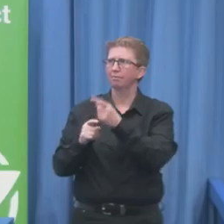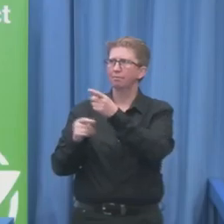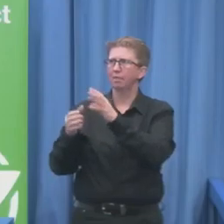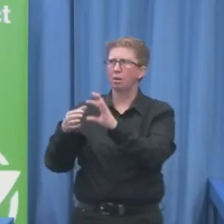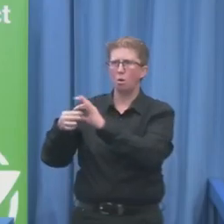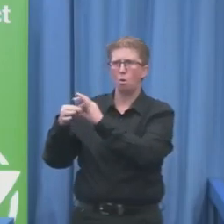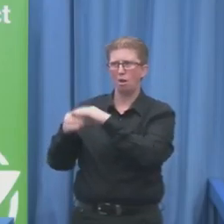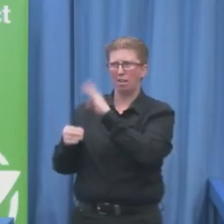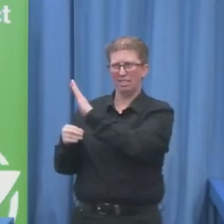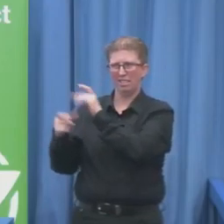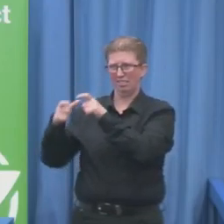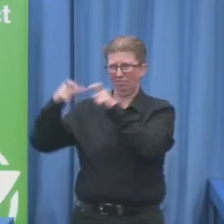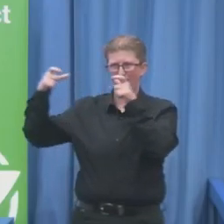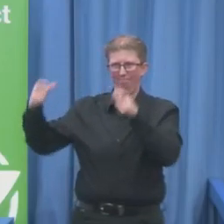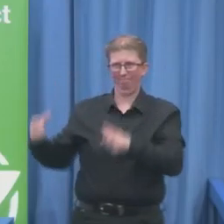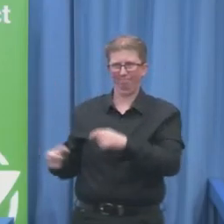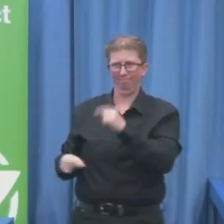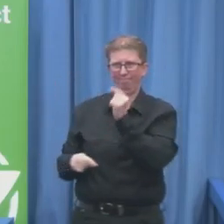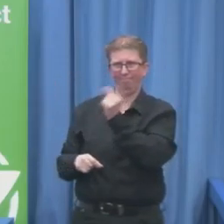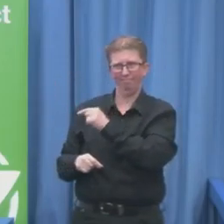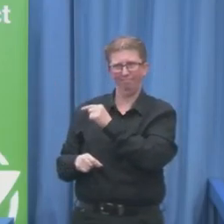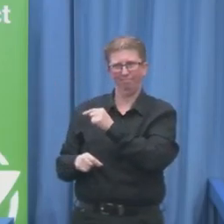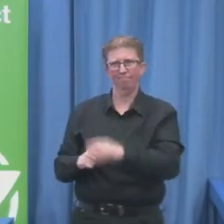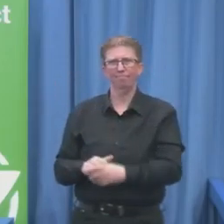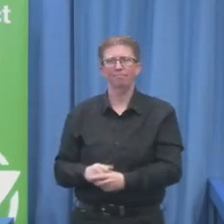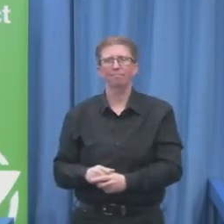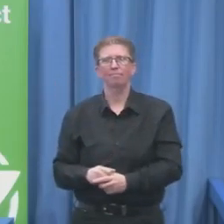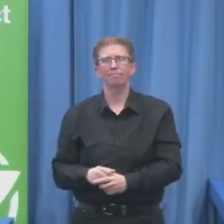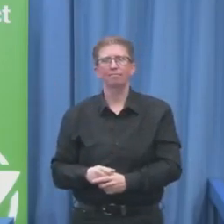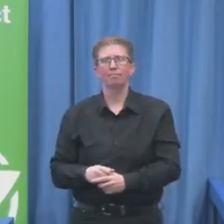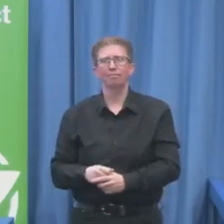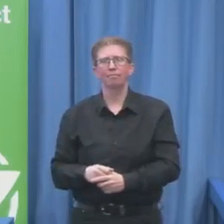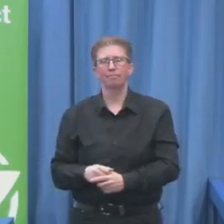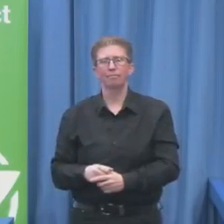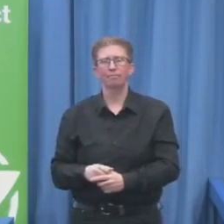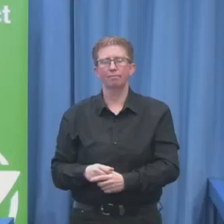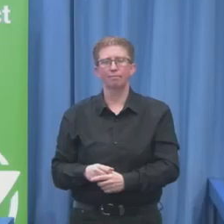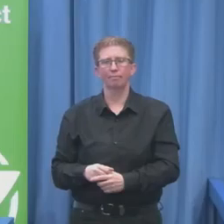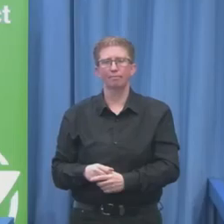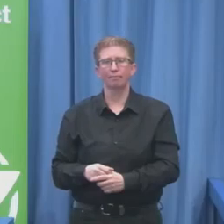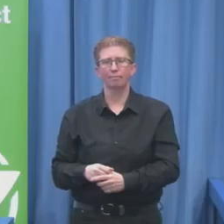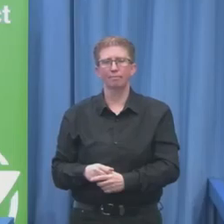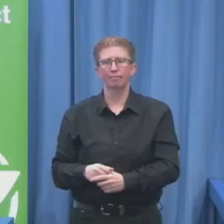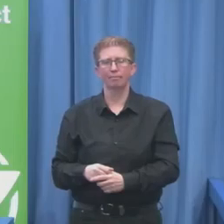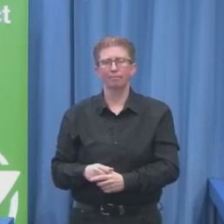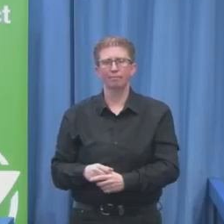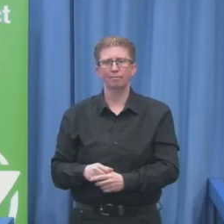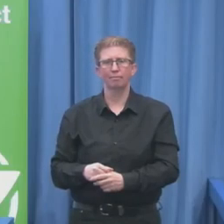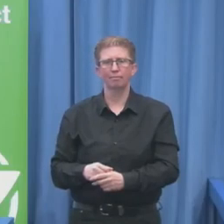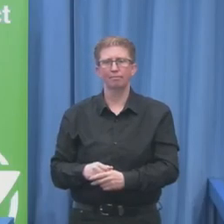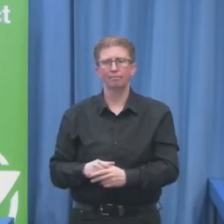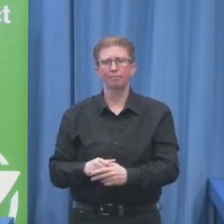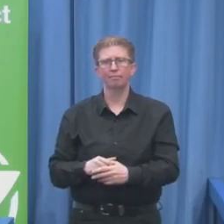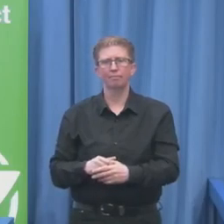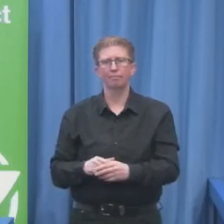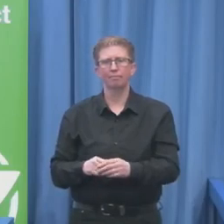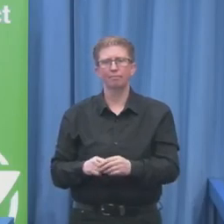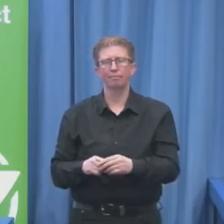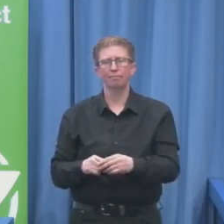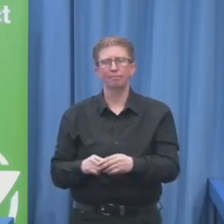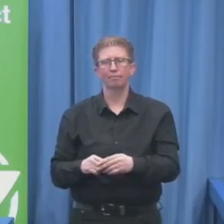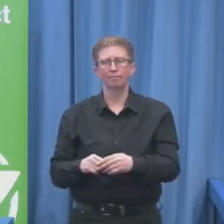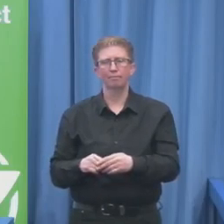the people that they're supporting. And I just wondered if any of the panelists had a reaction or a strategy for dealing with that in